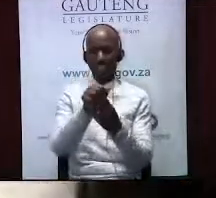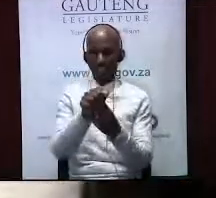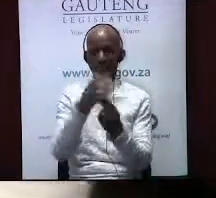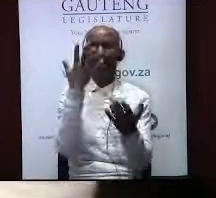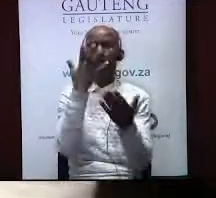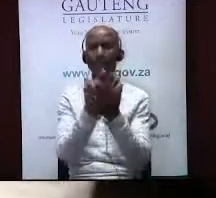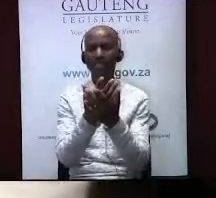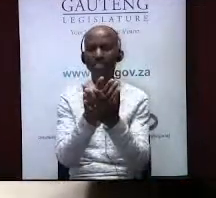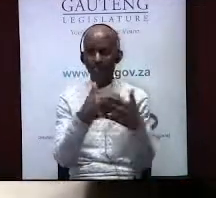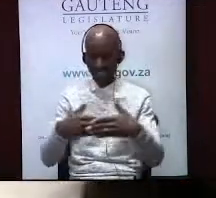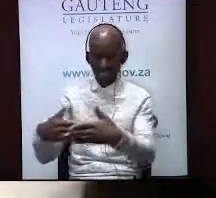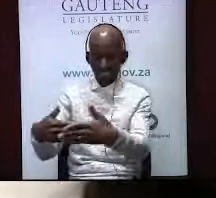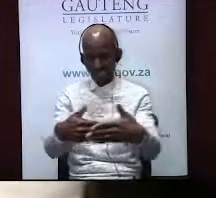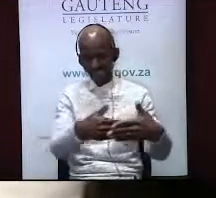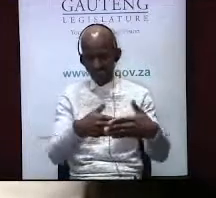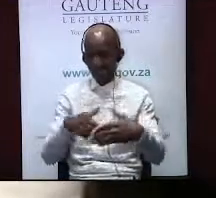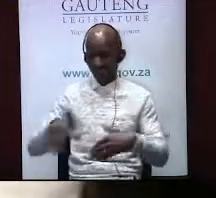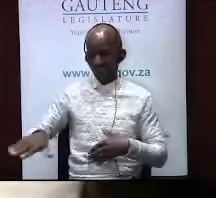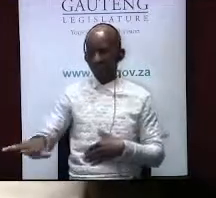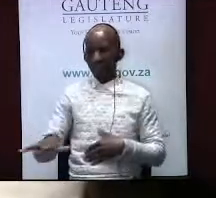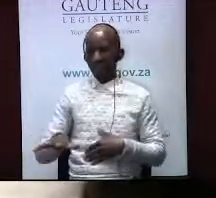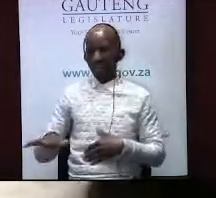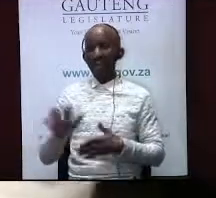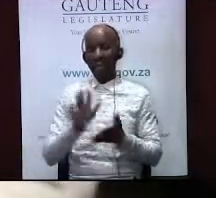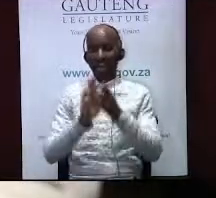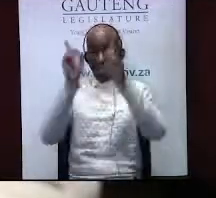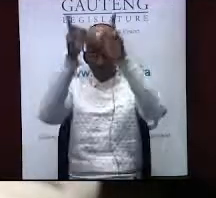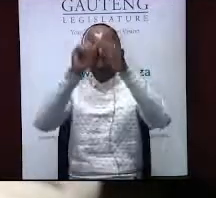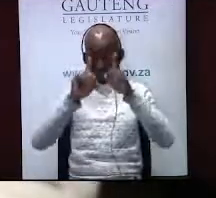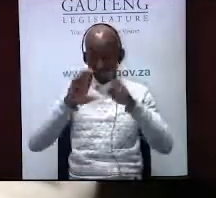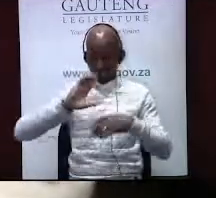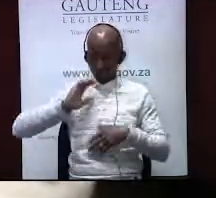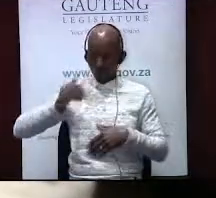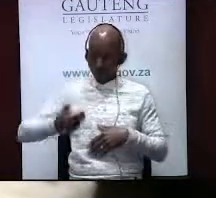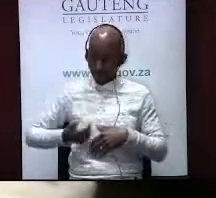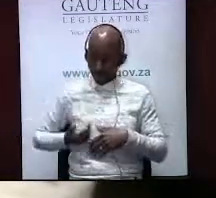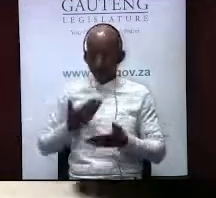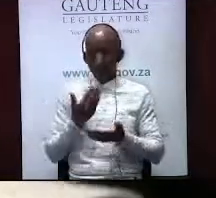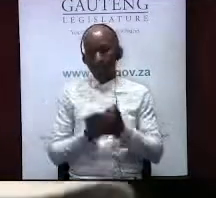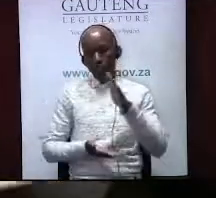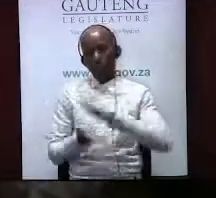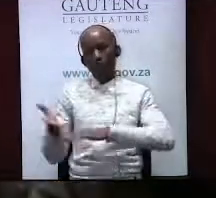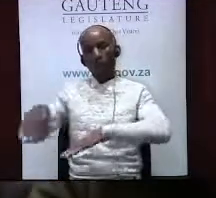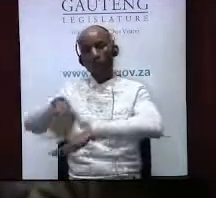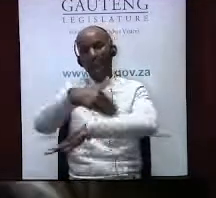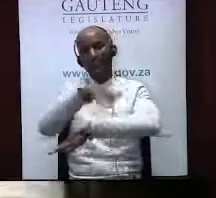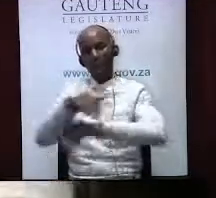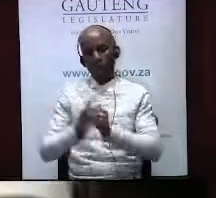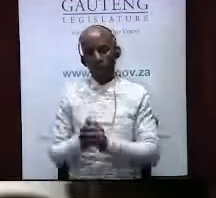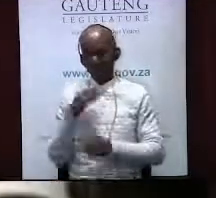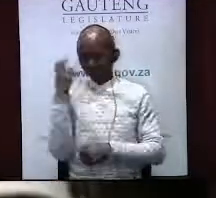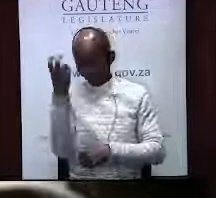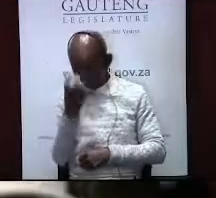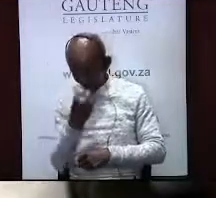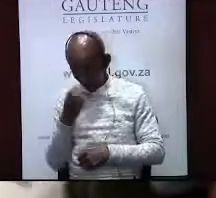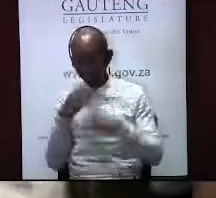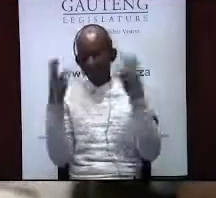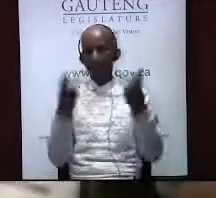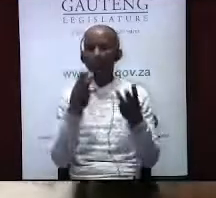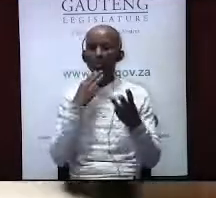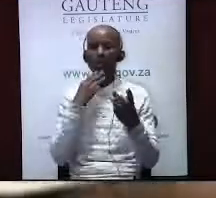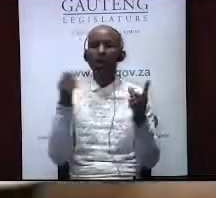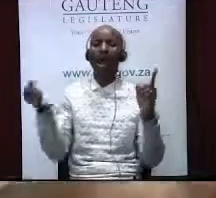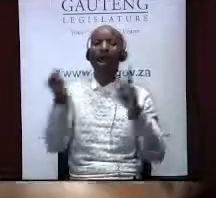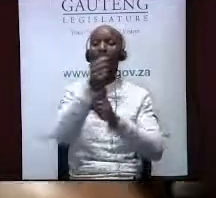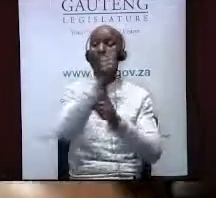must also take care of that area. And especially as women, we must go out, find out people who are bruised by